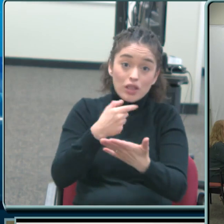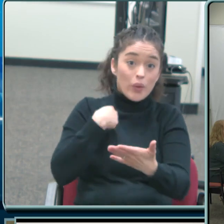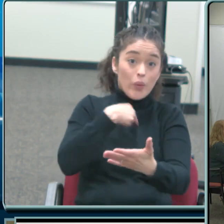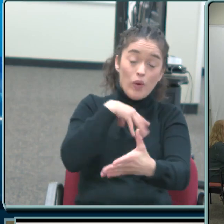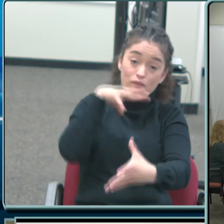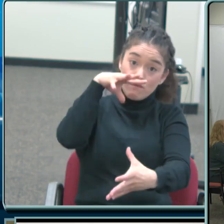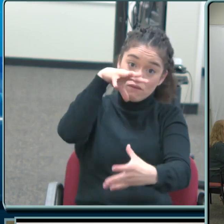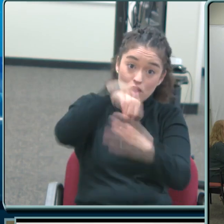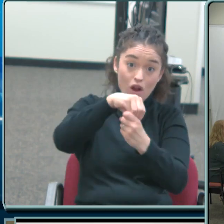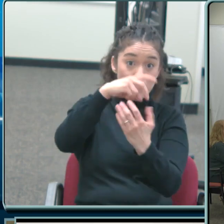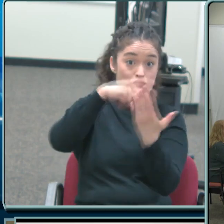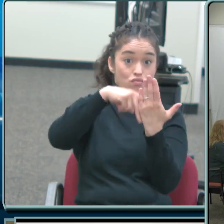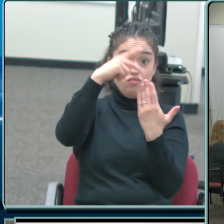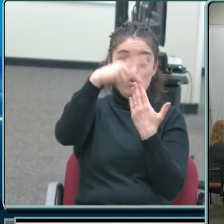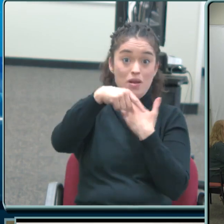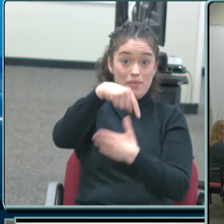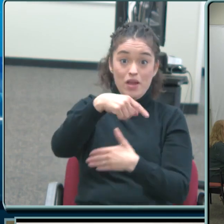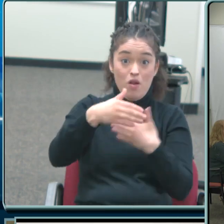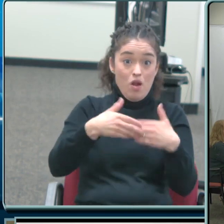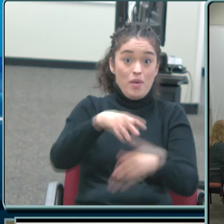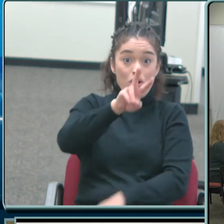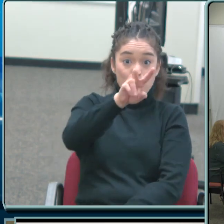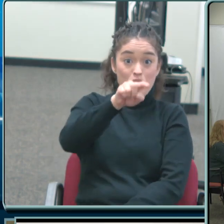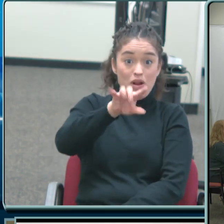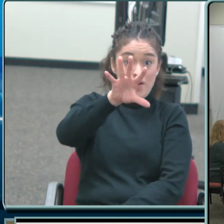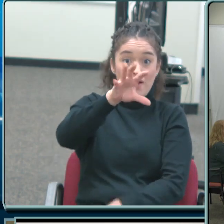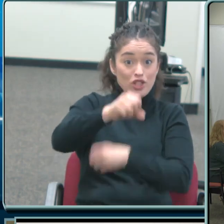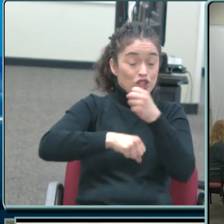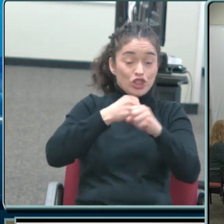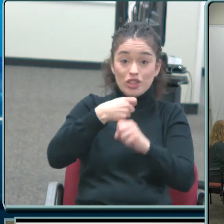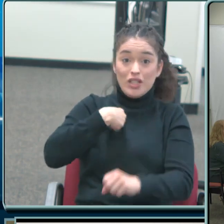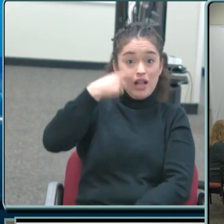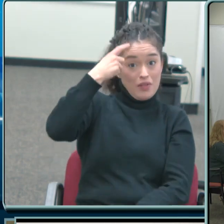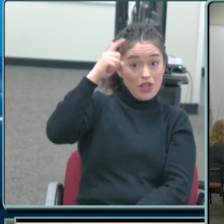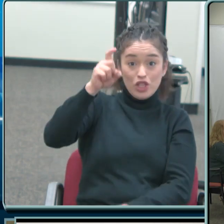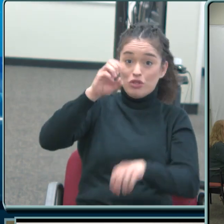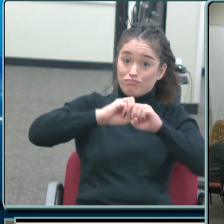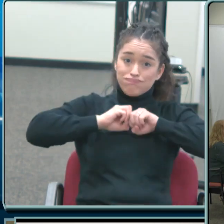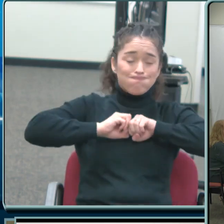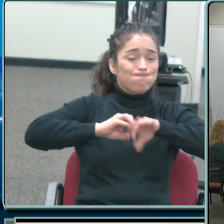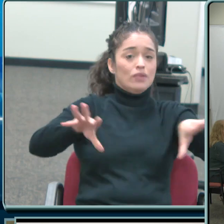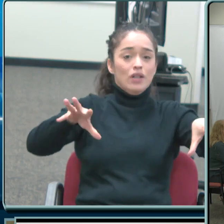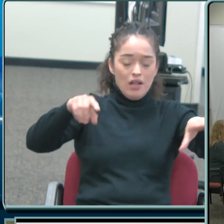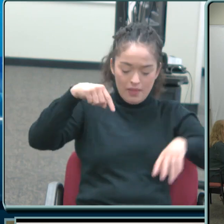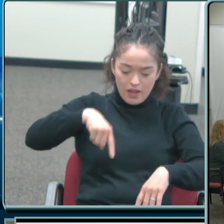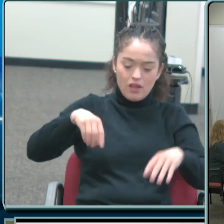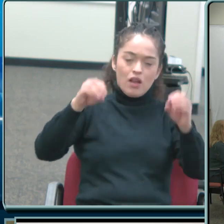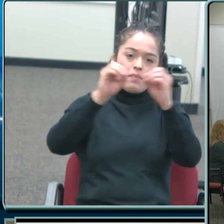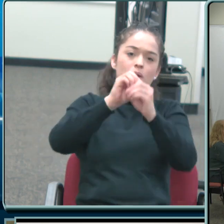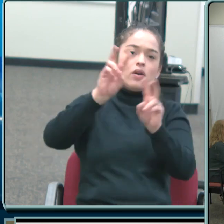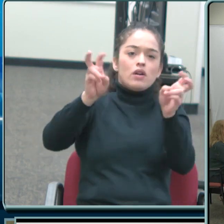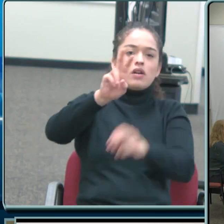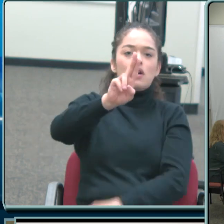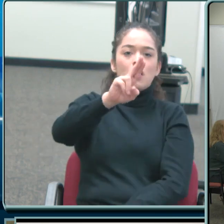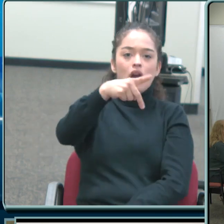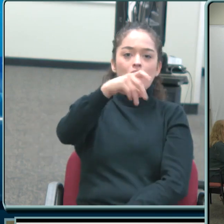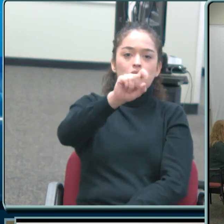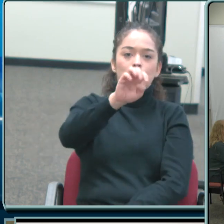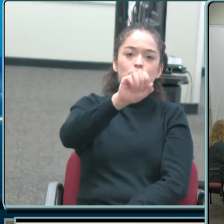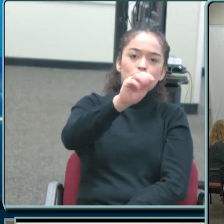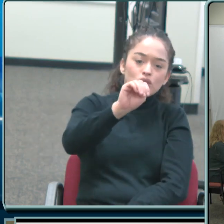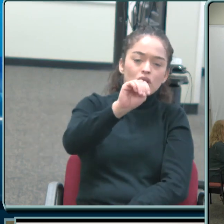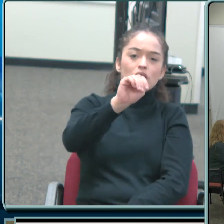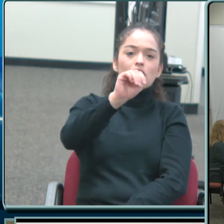involved in this program for 2.5 years now, I think it should be everywhere. This is upstream prevention, and you get numerous